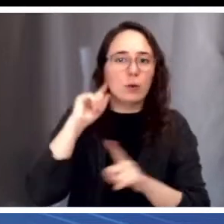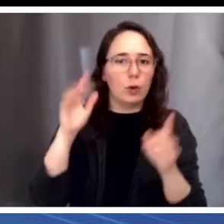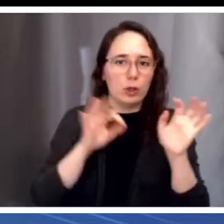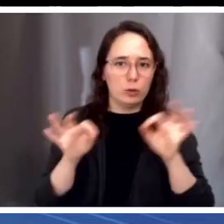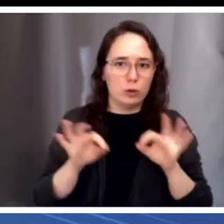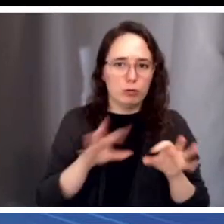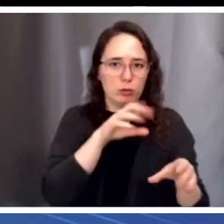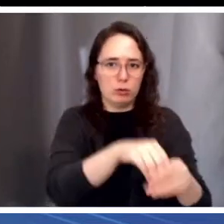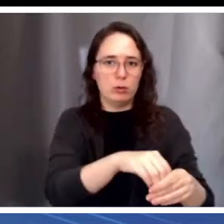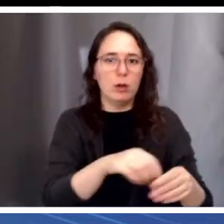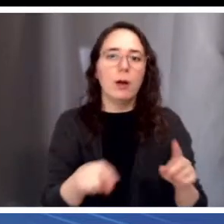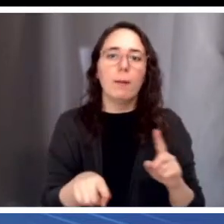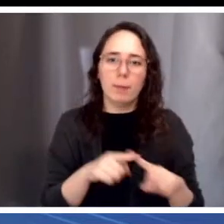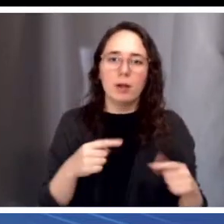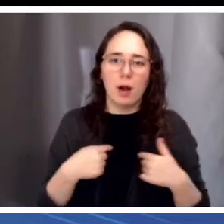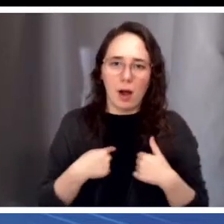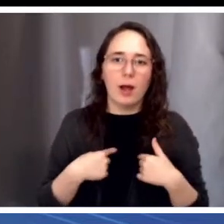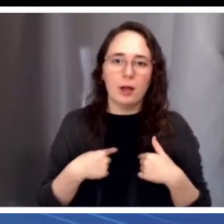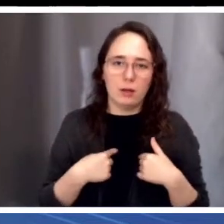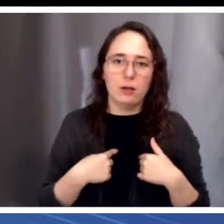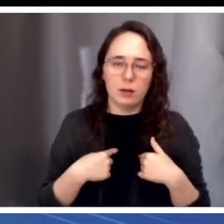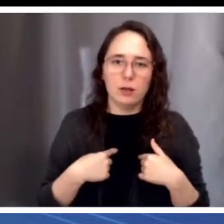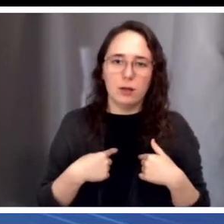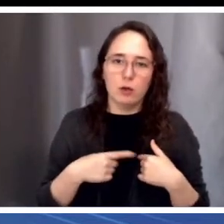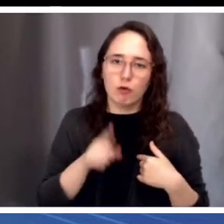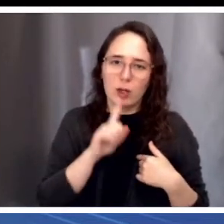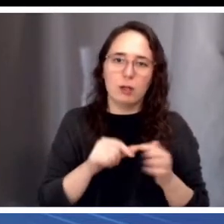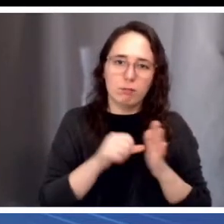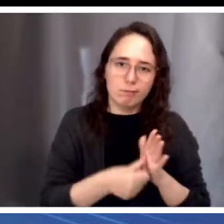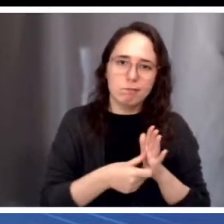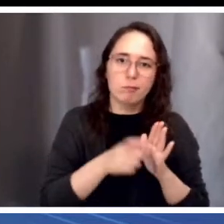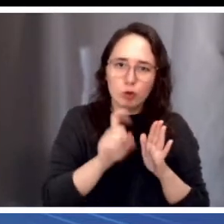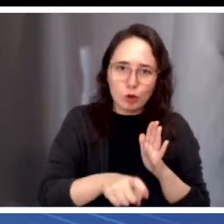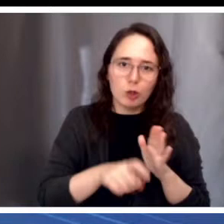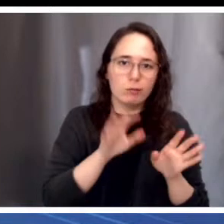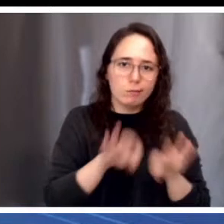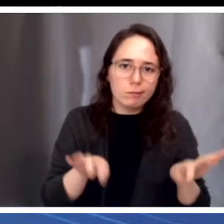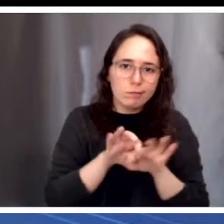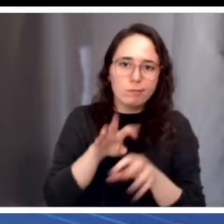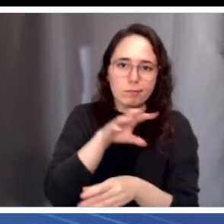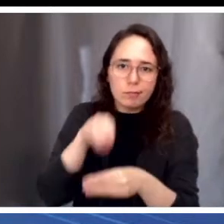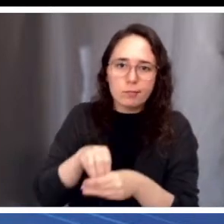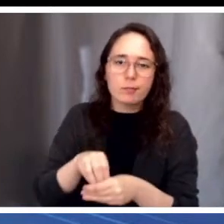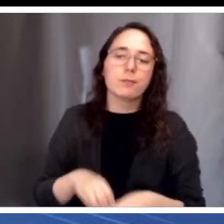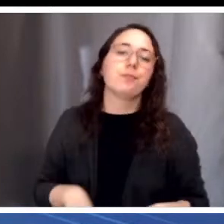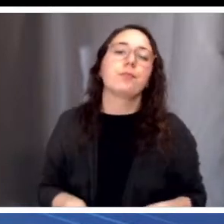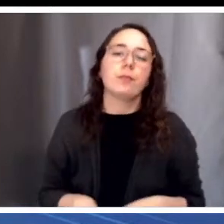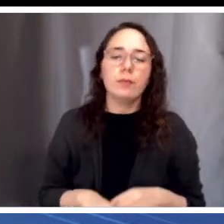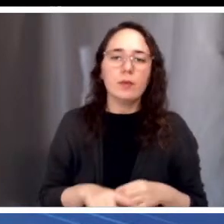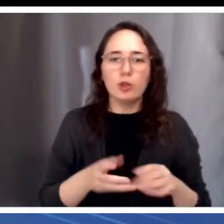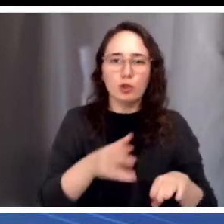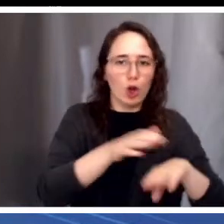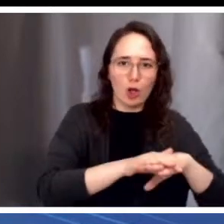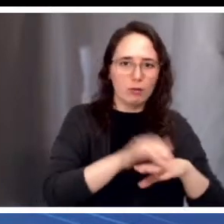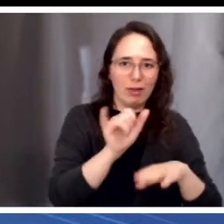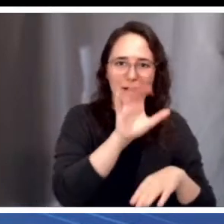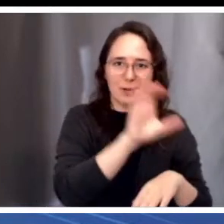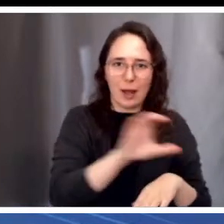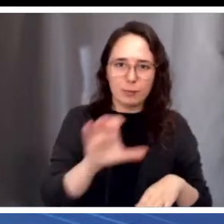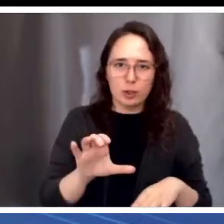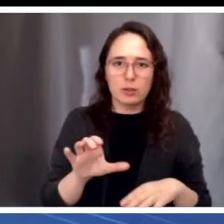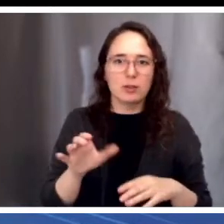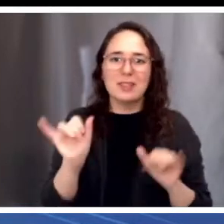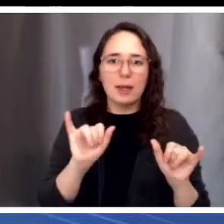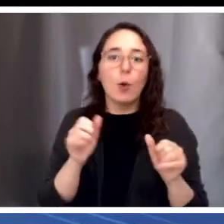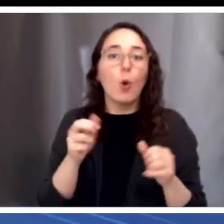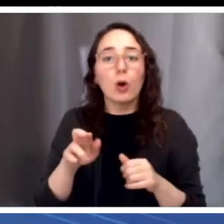I insist that they do, if they can, right? So they turn it on, just like the captions, or they turn on the foreign language. So I just want